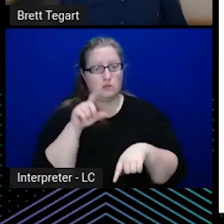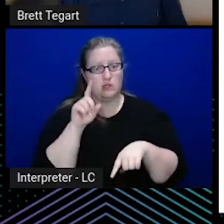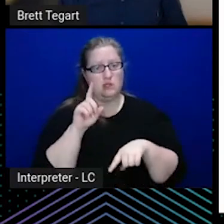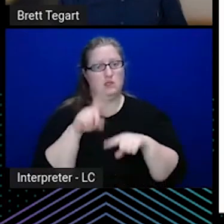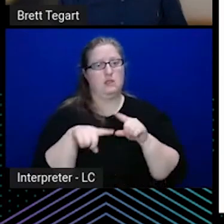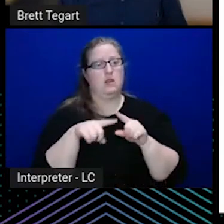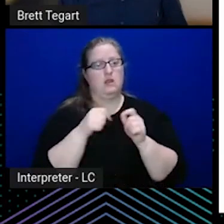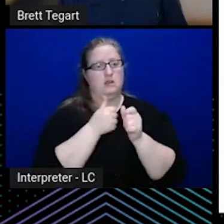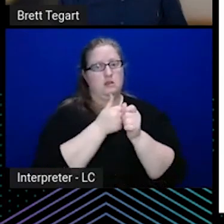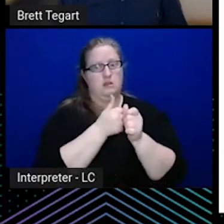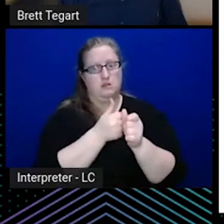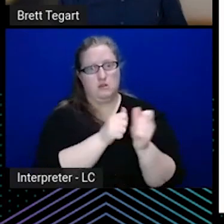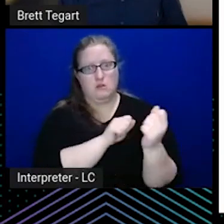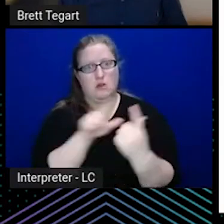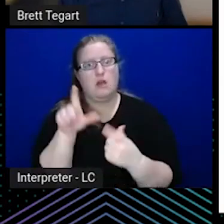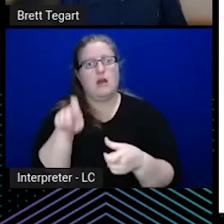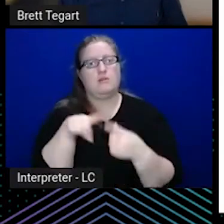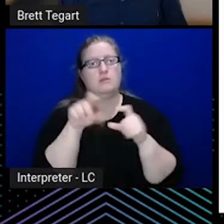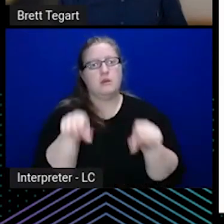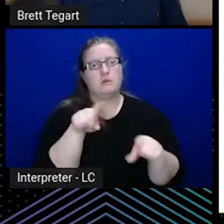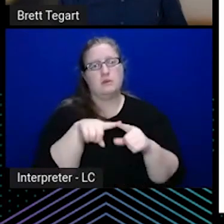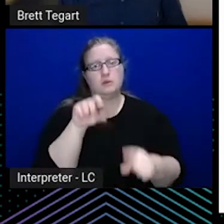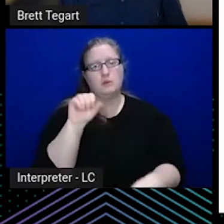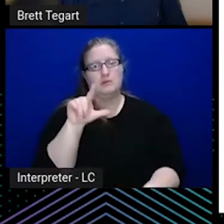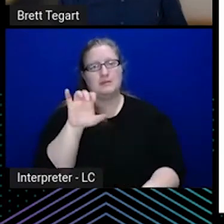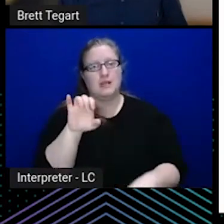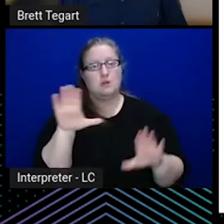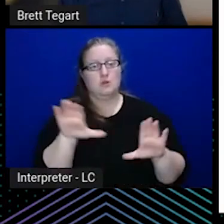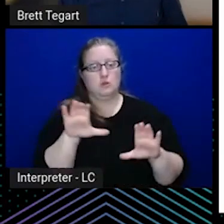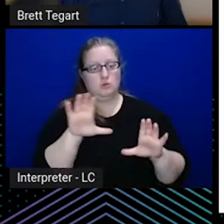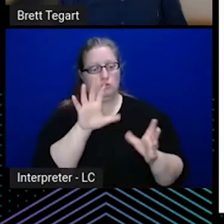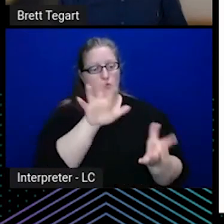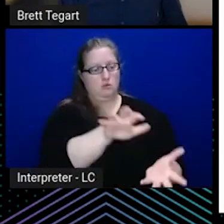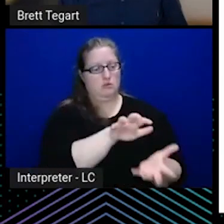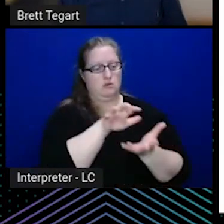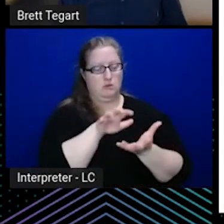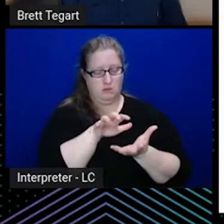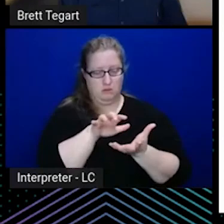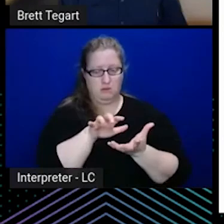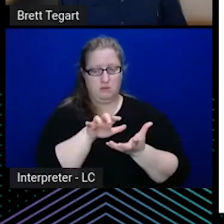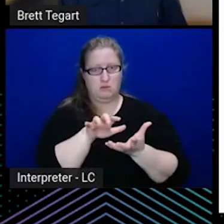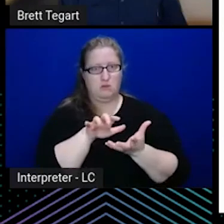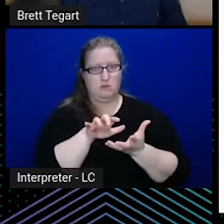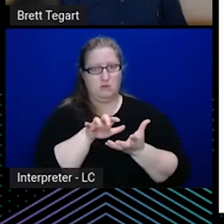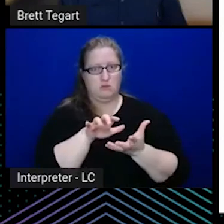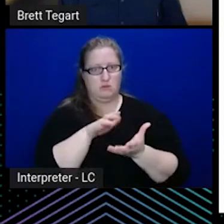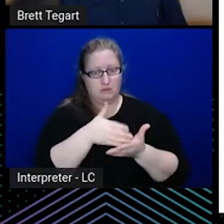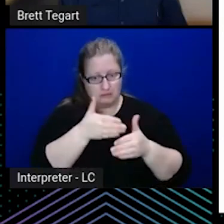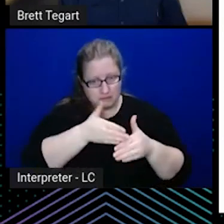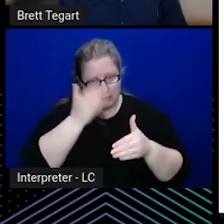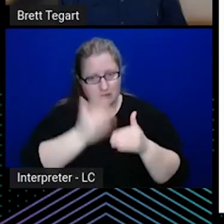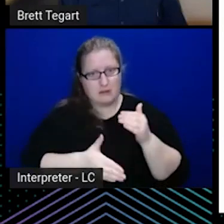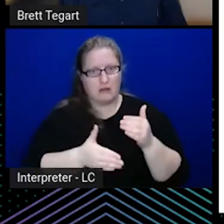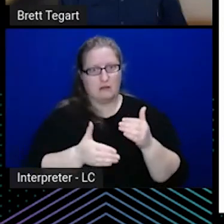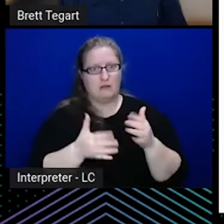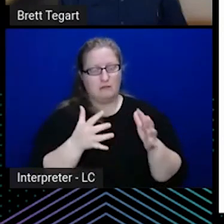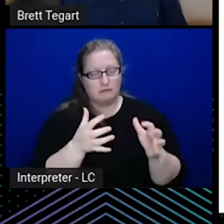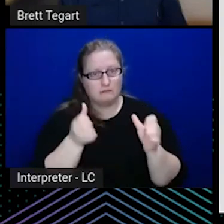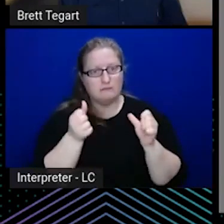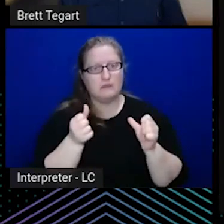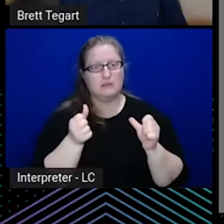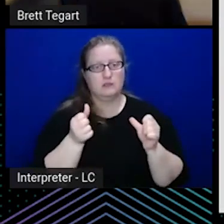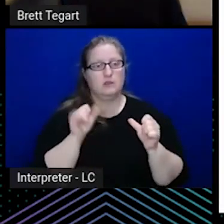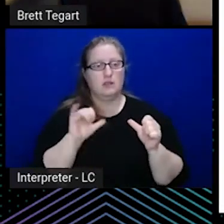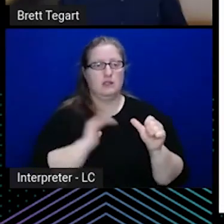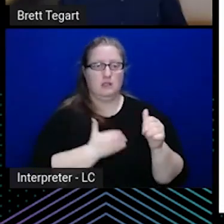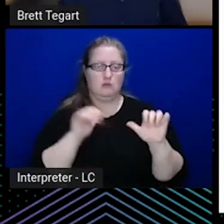We need to scale, right? And we need to do it fast because we're all going out to the cloud. So this is the challenge we're trying to solve. Next slide,